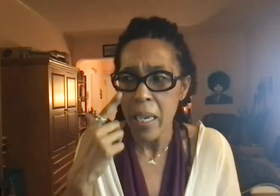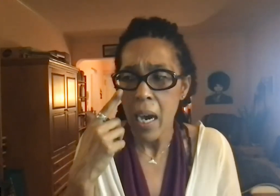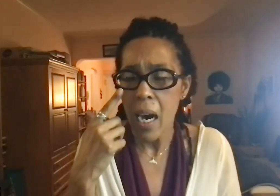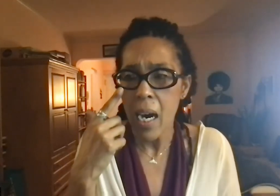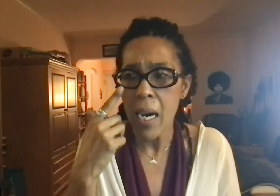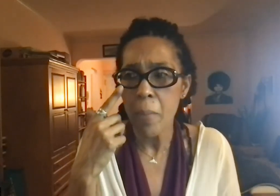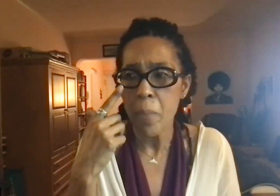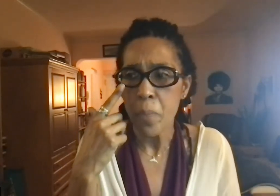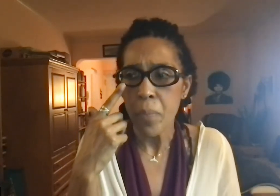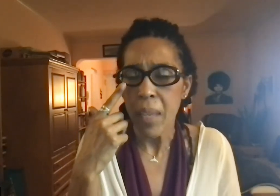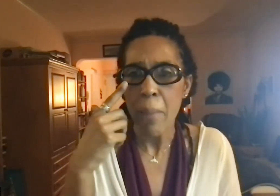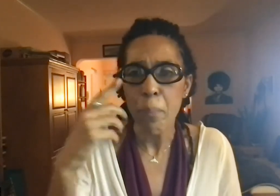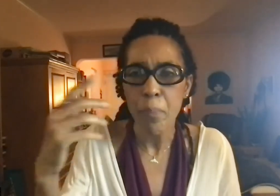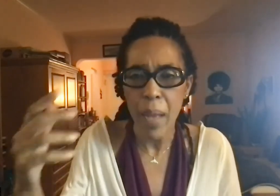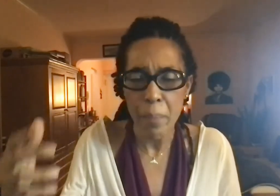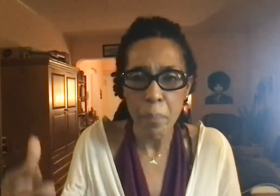thing.